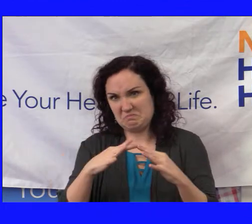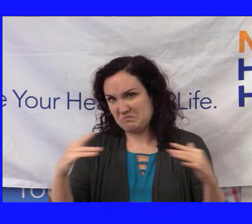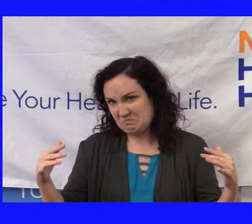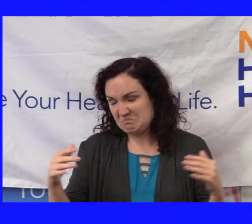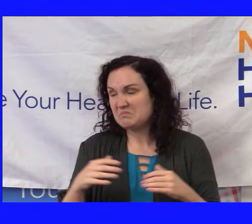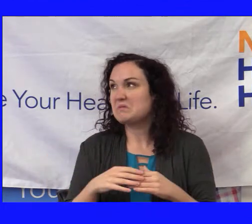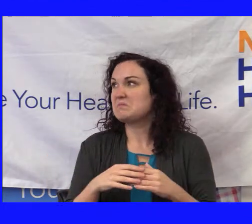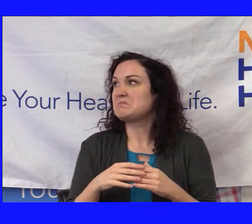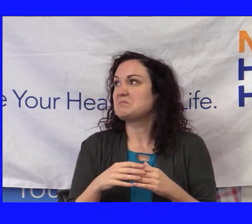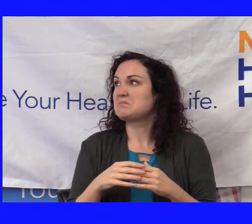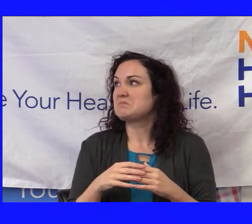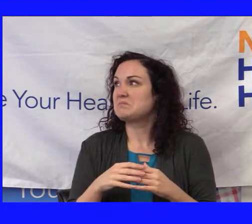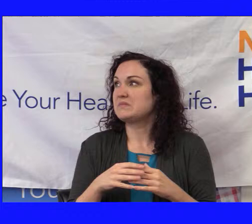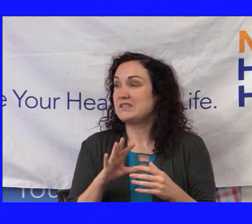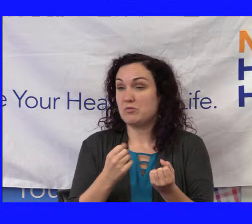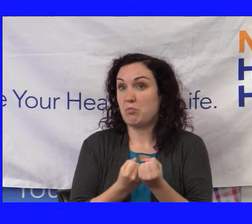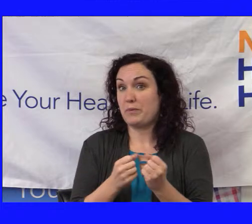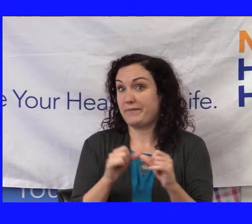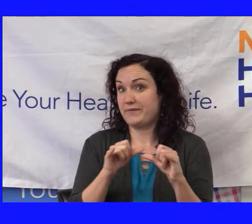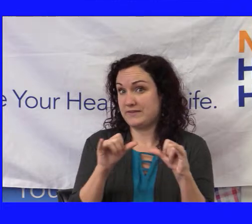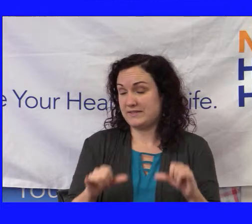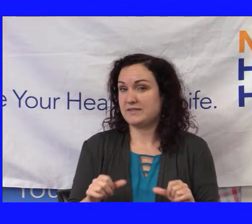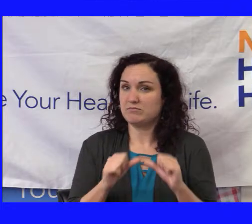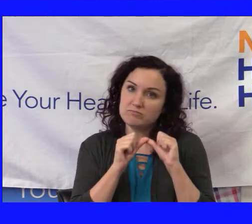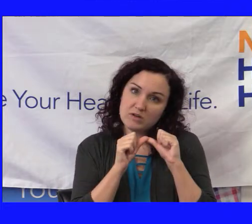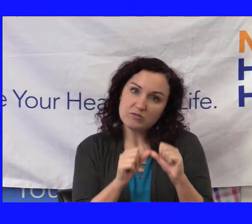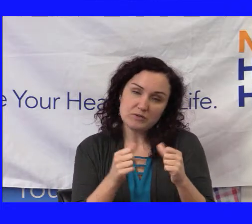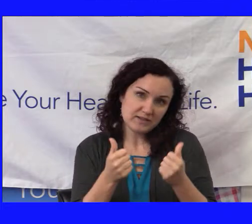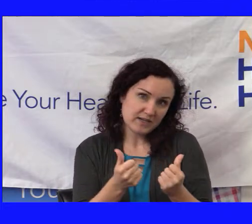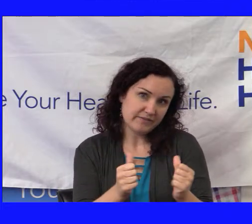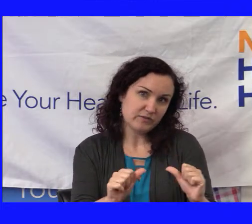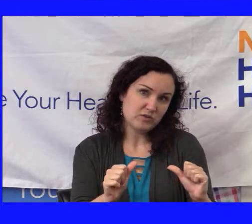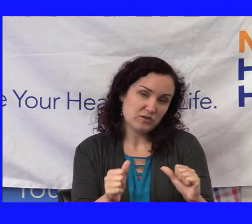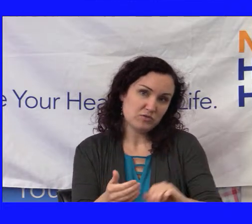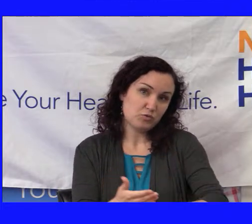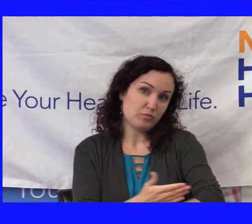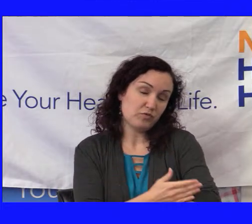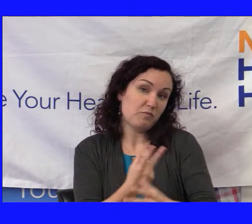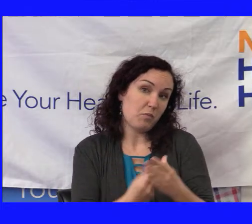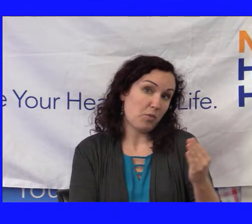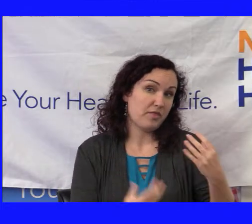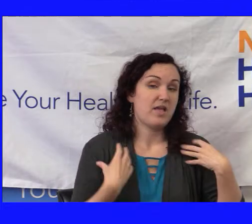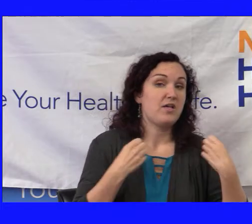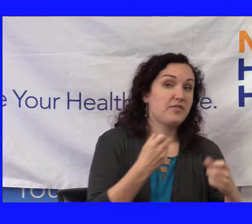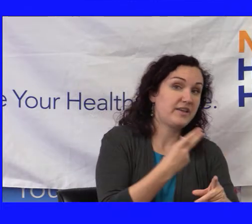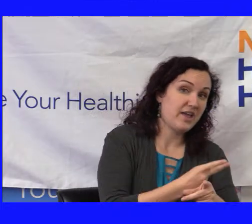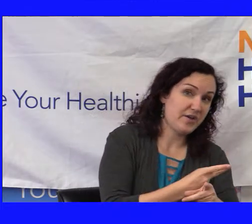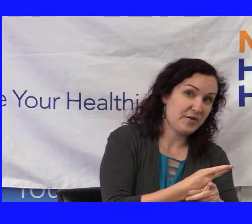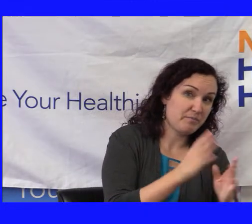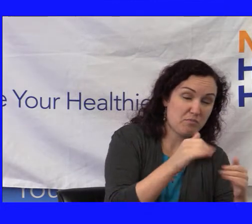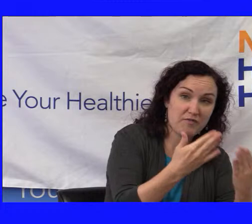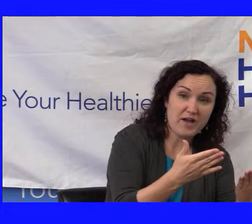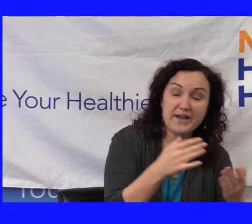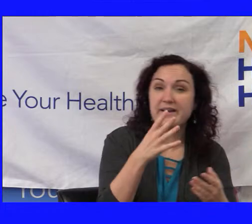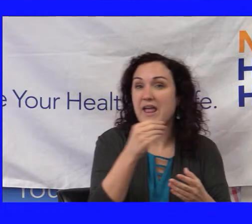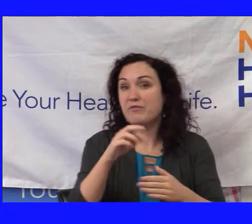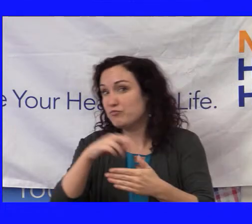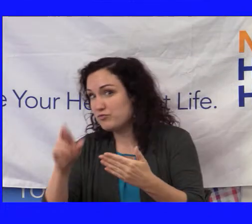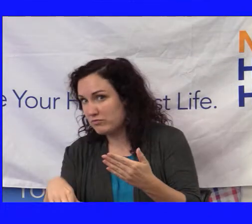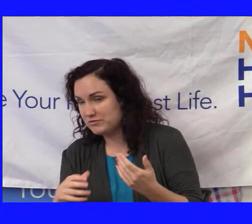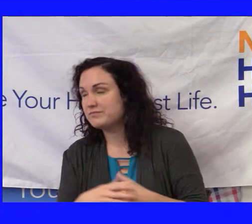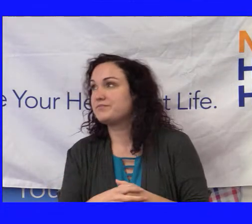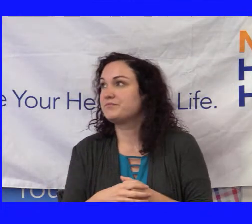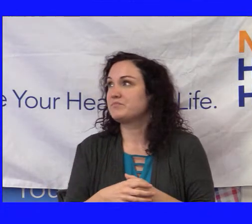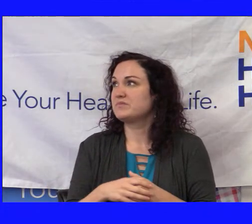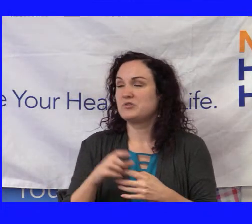in supporting our system's ongoing efforts to improve both the healthcare delivery and the healthcare outcomes. So these are